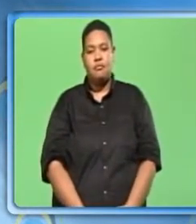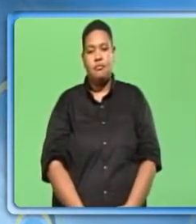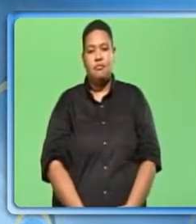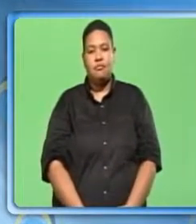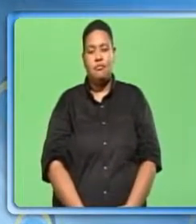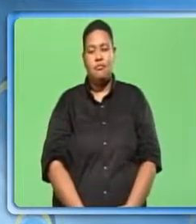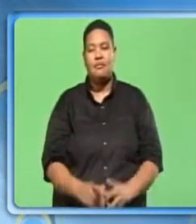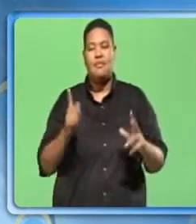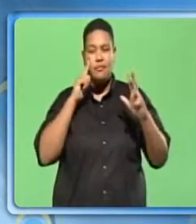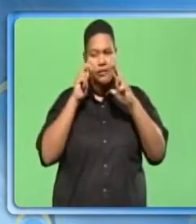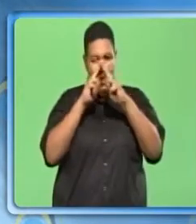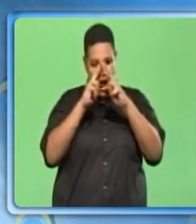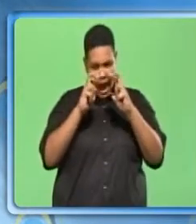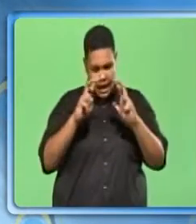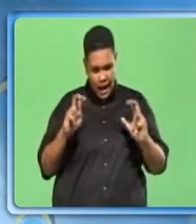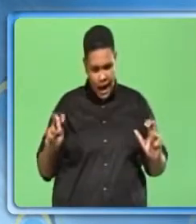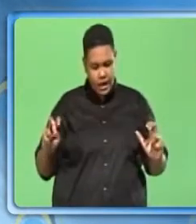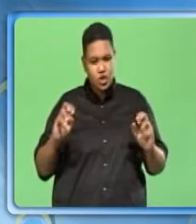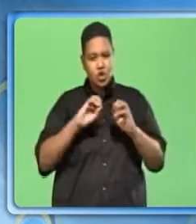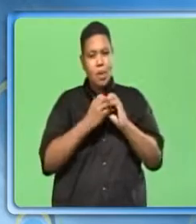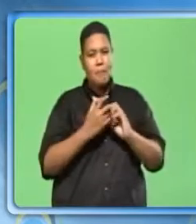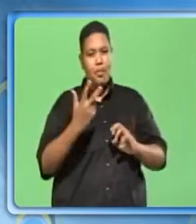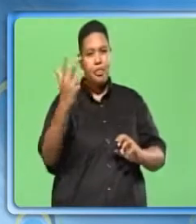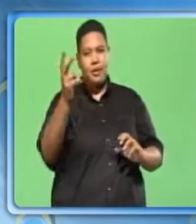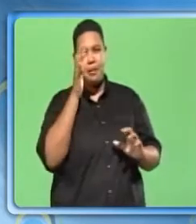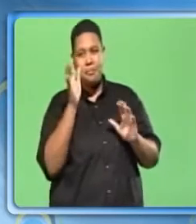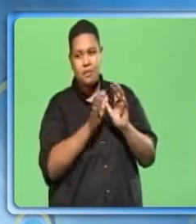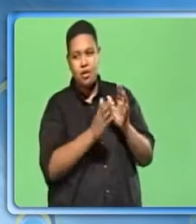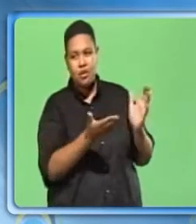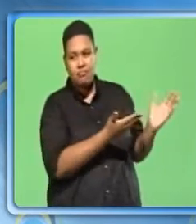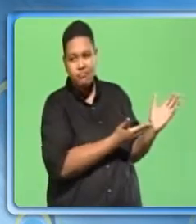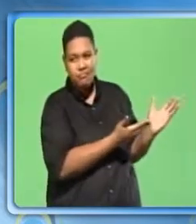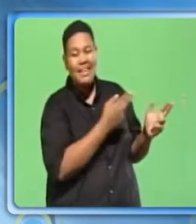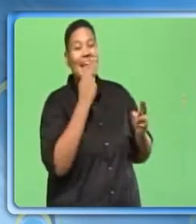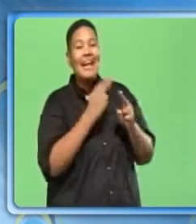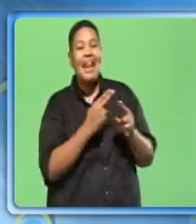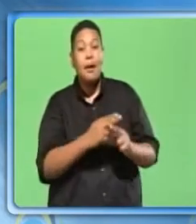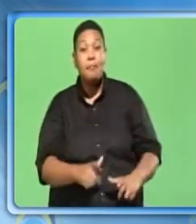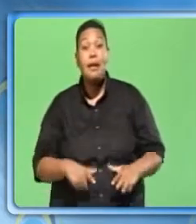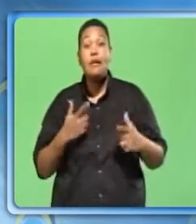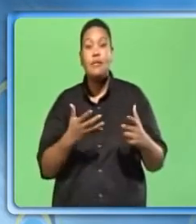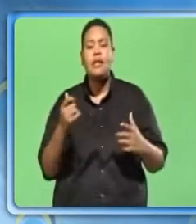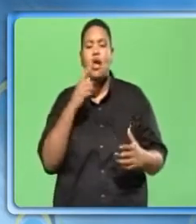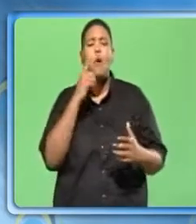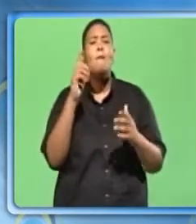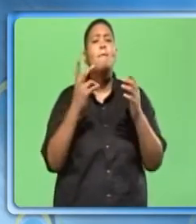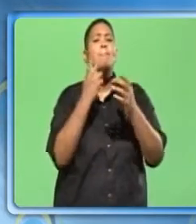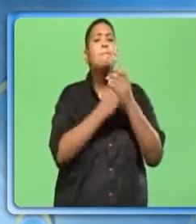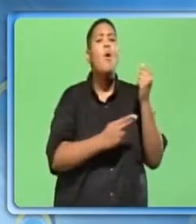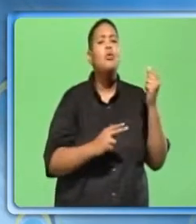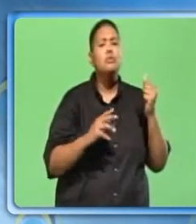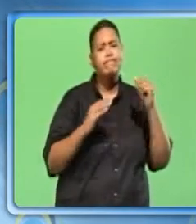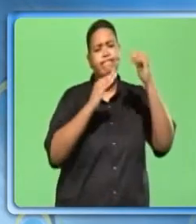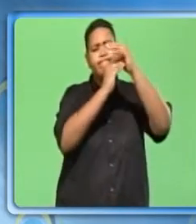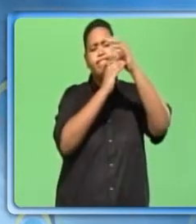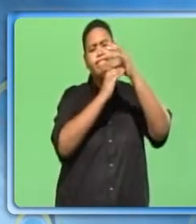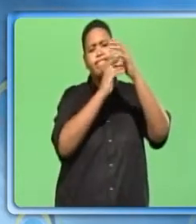Analyze food energy web number 3 and name the organism that is both primary consumer and secondary